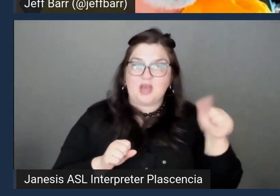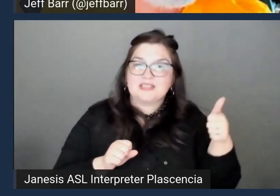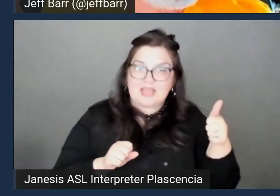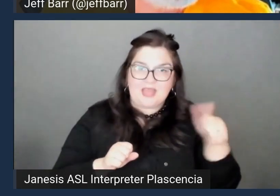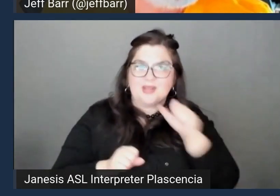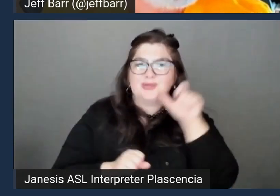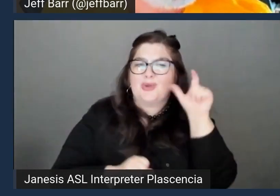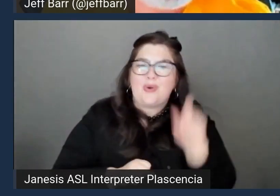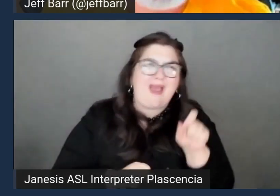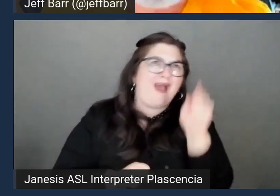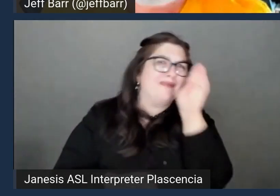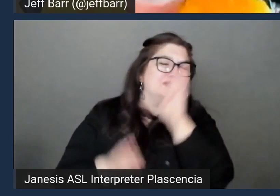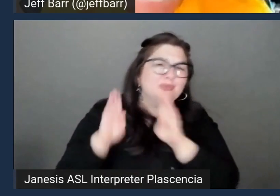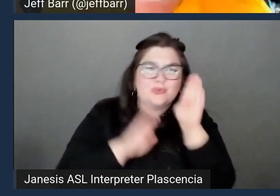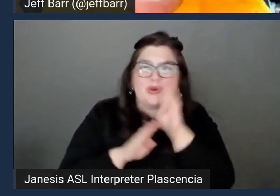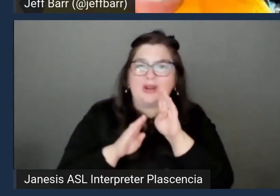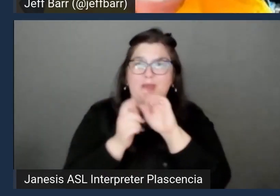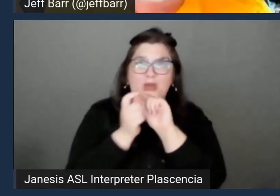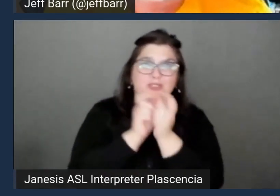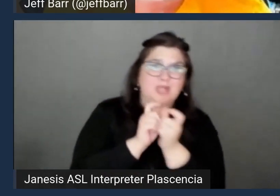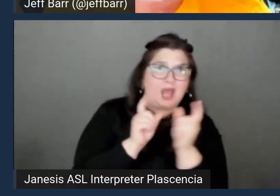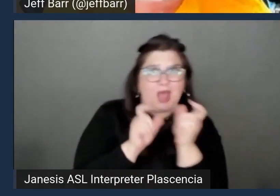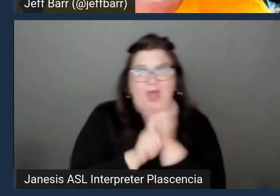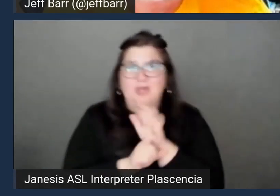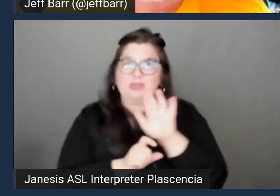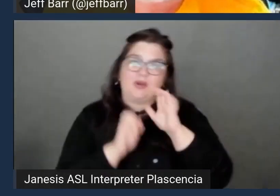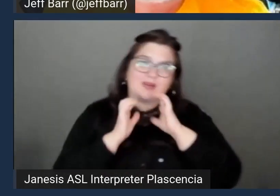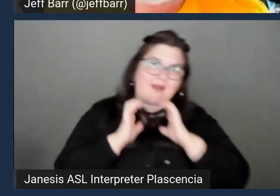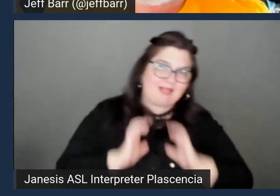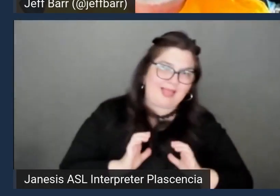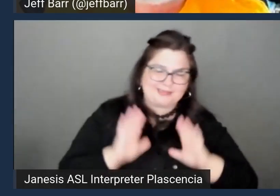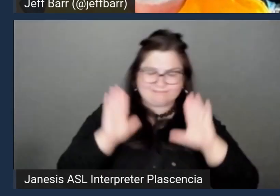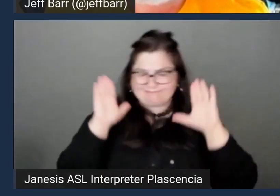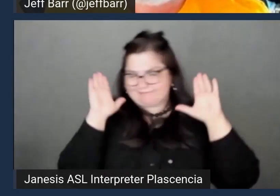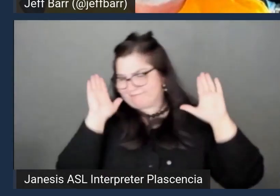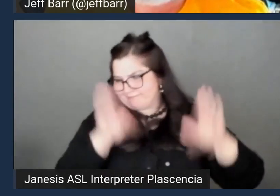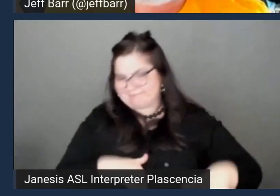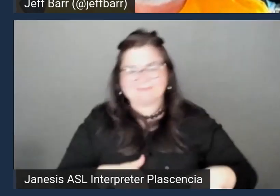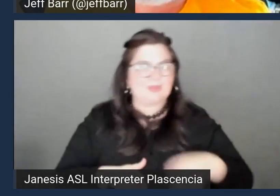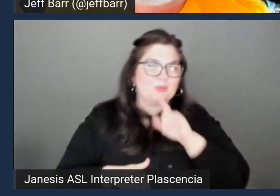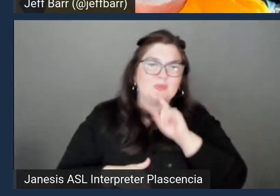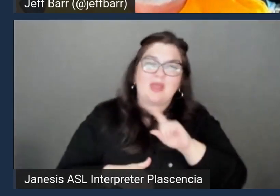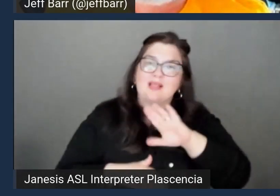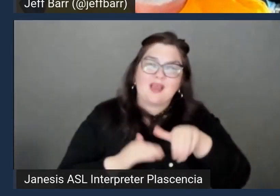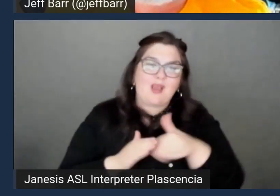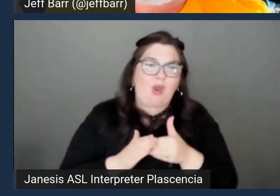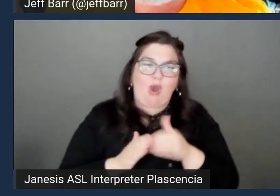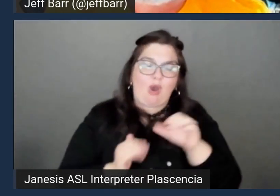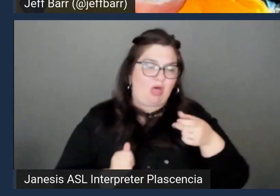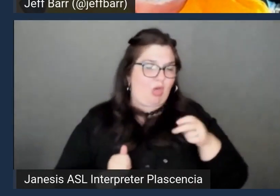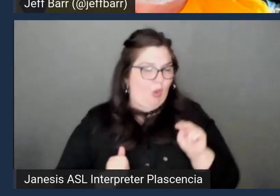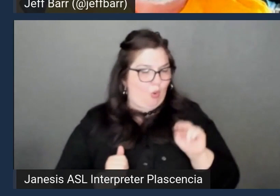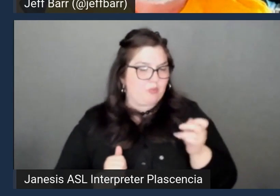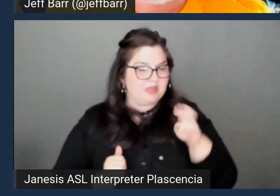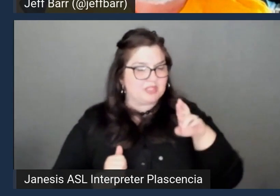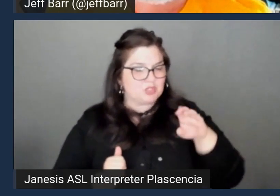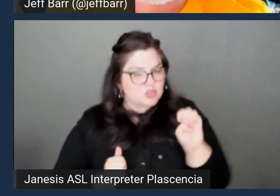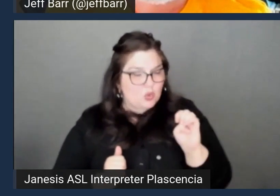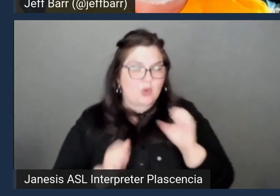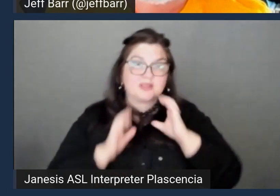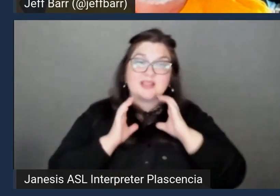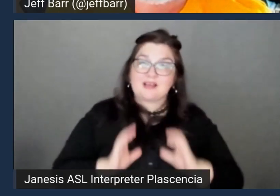about changing your applications, all of your clients. We've actually even forked all the open source clients that are out there